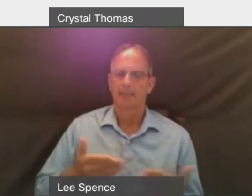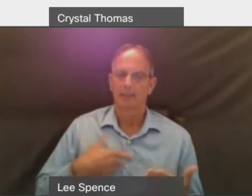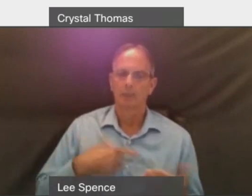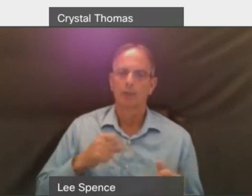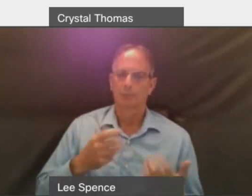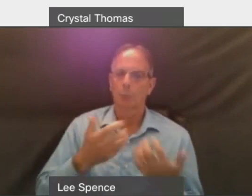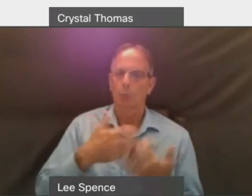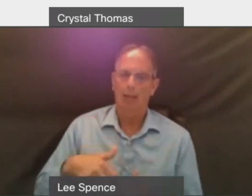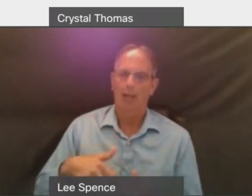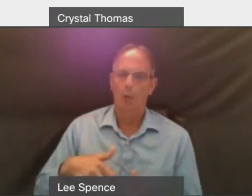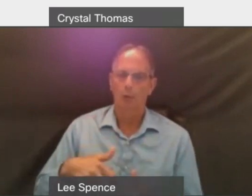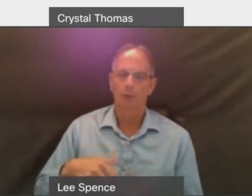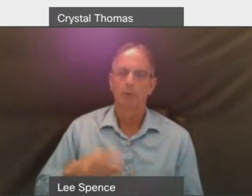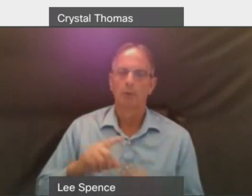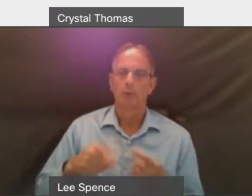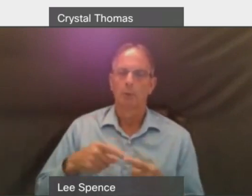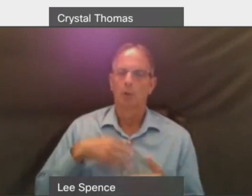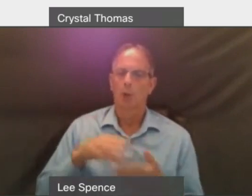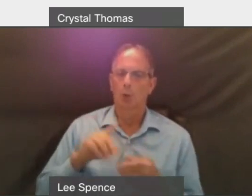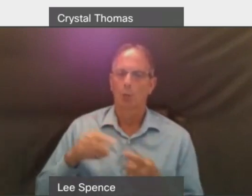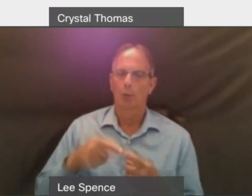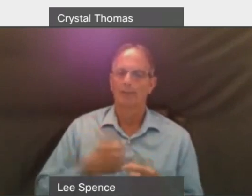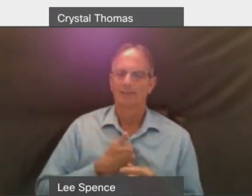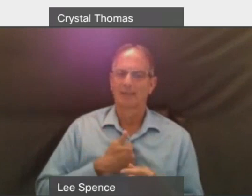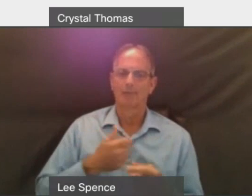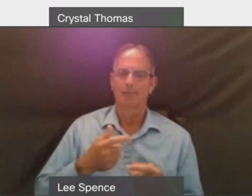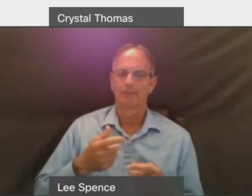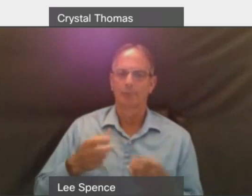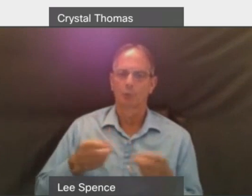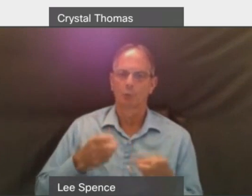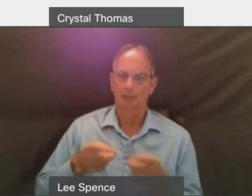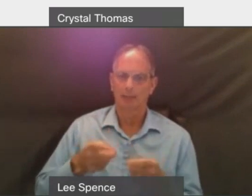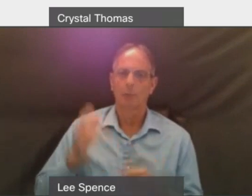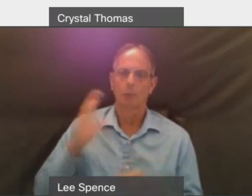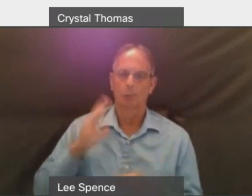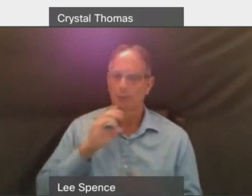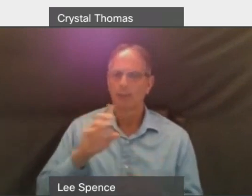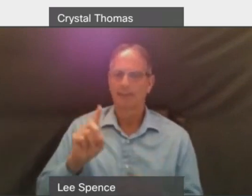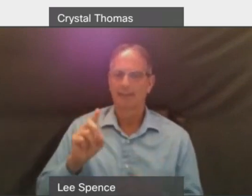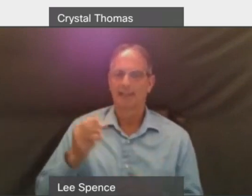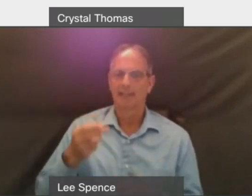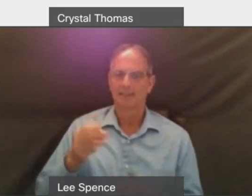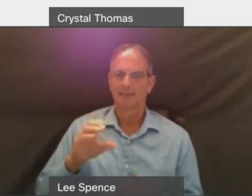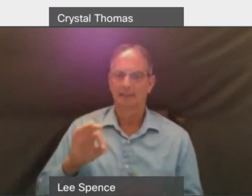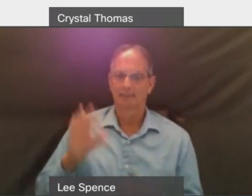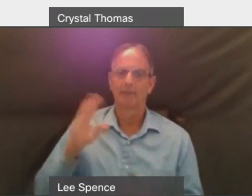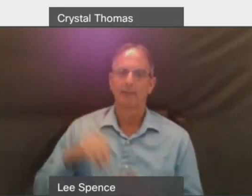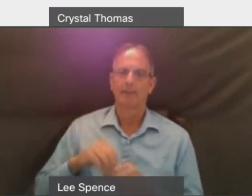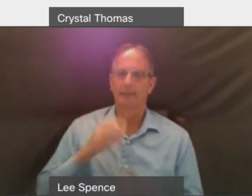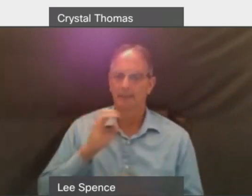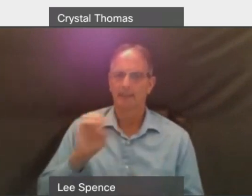that from when self-direction was rolled out by DHCF in the EPD